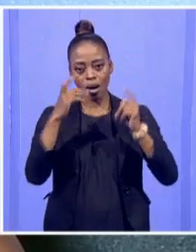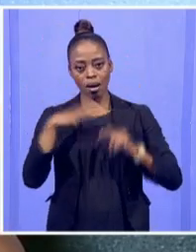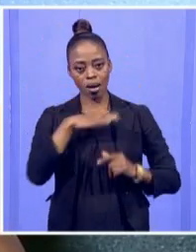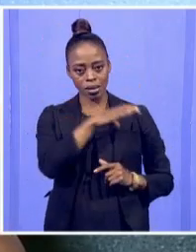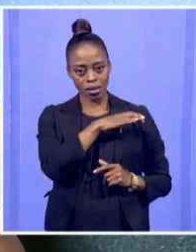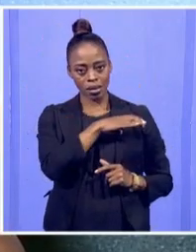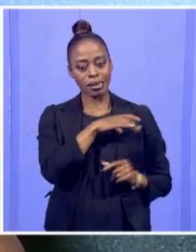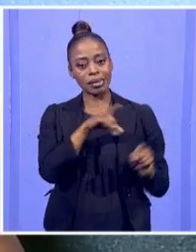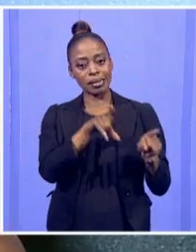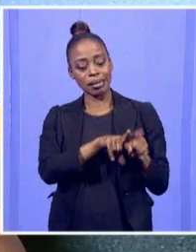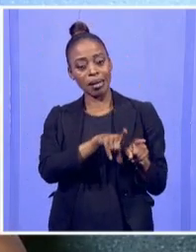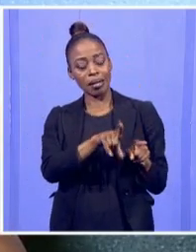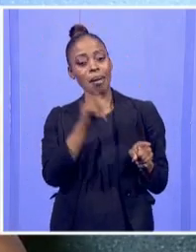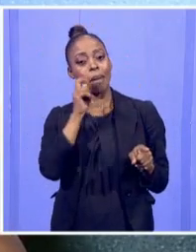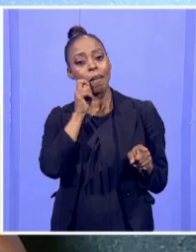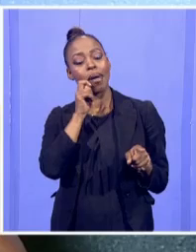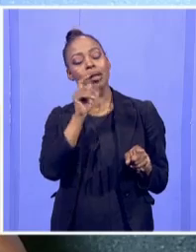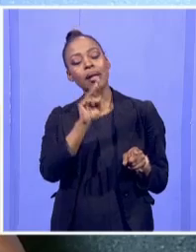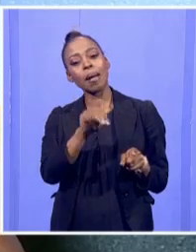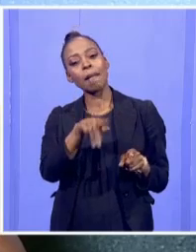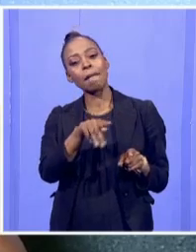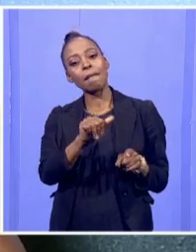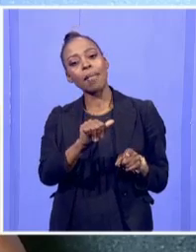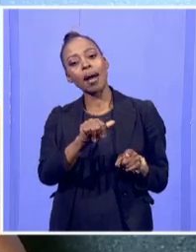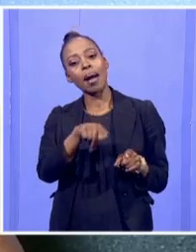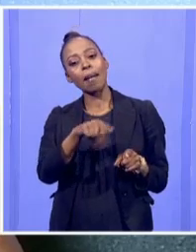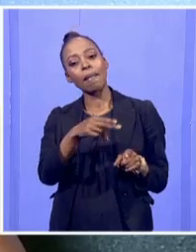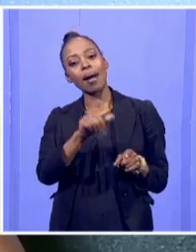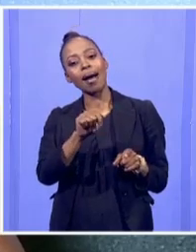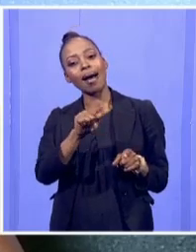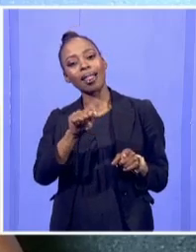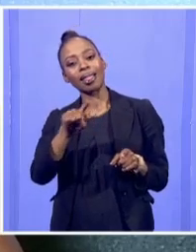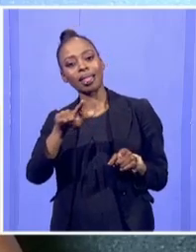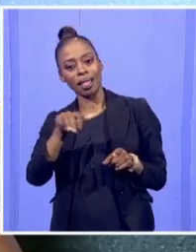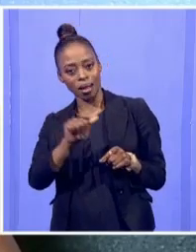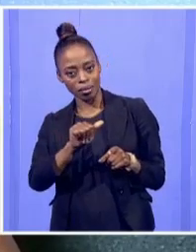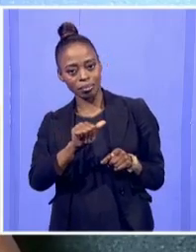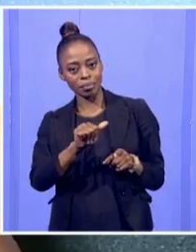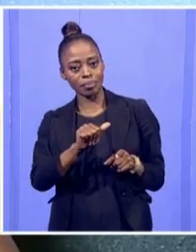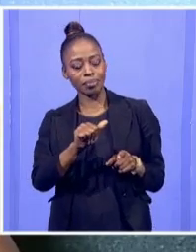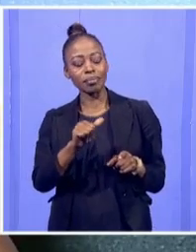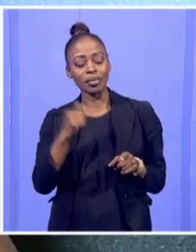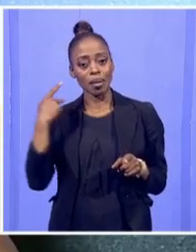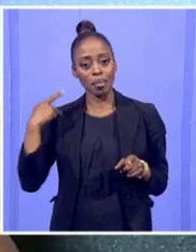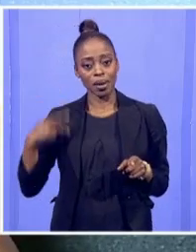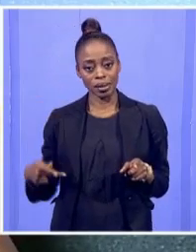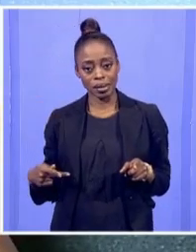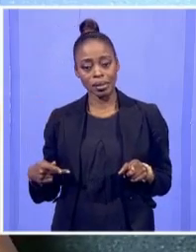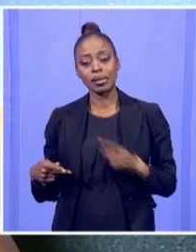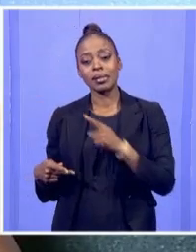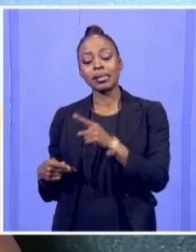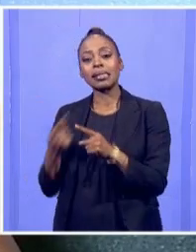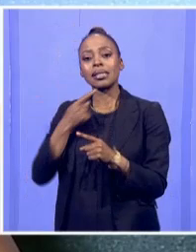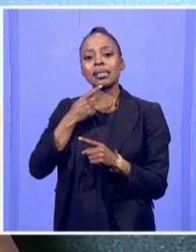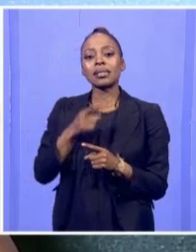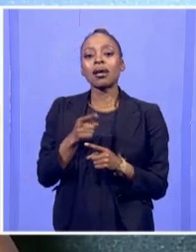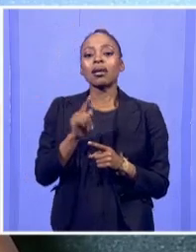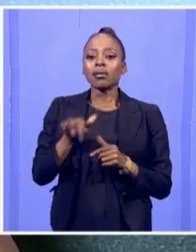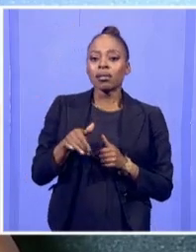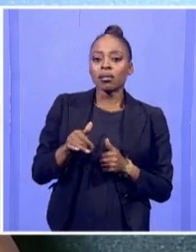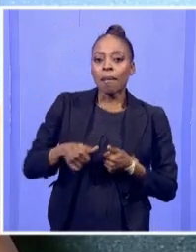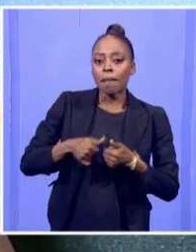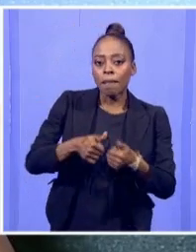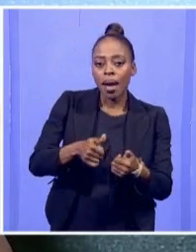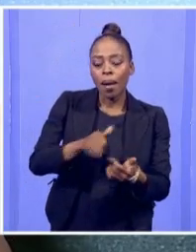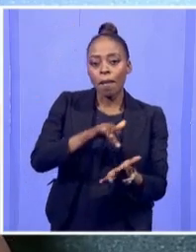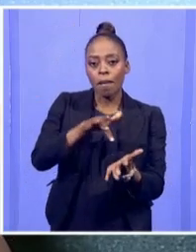regent, Mr. Mpapatla, Prince Mpapatla Modjadji, saying that when the restoration process